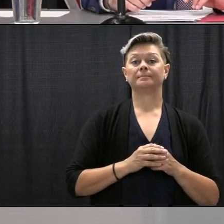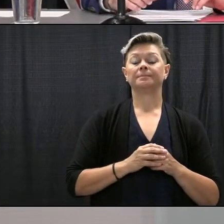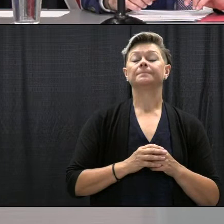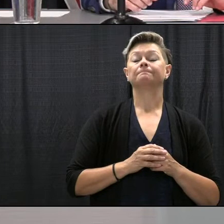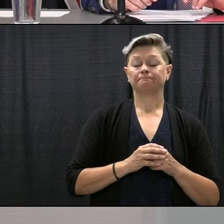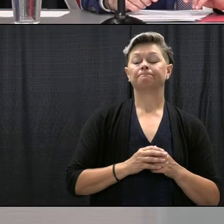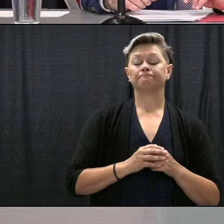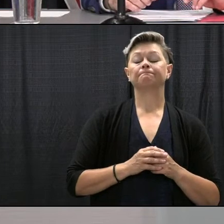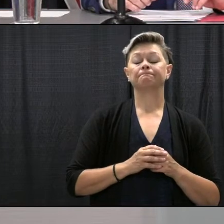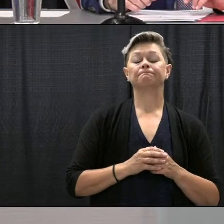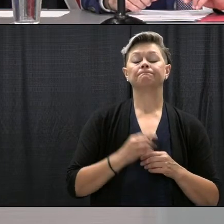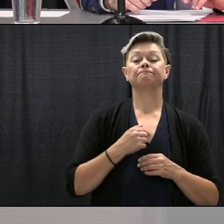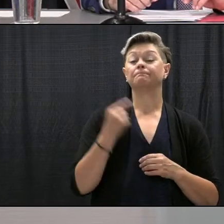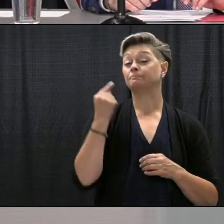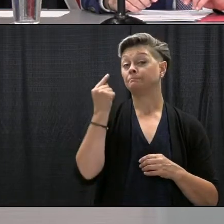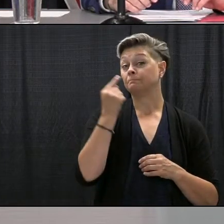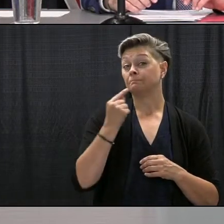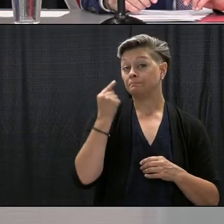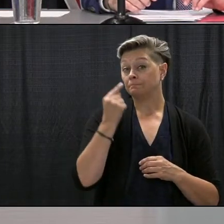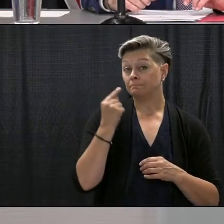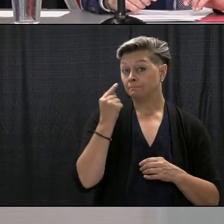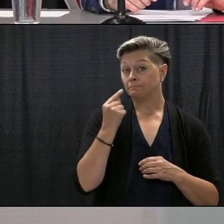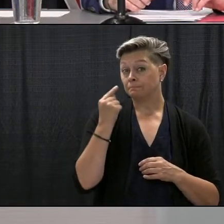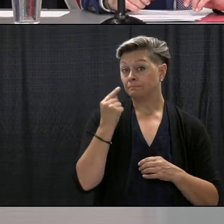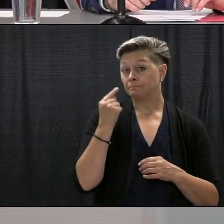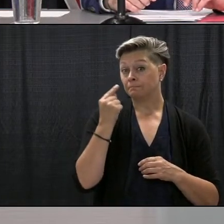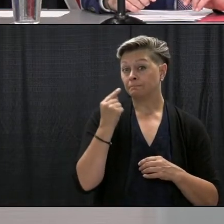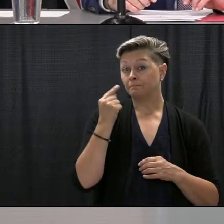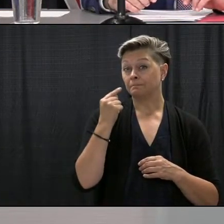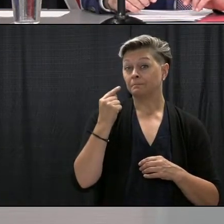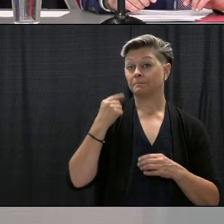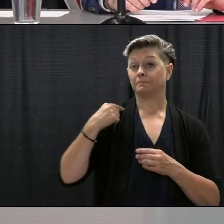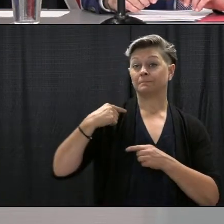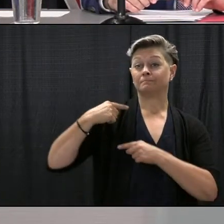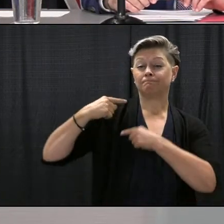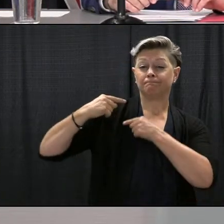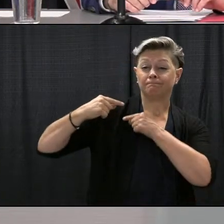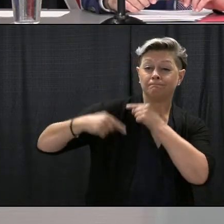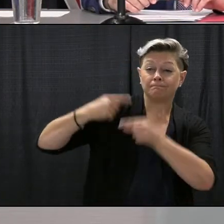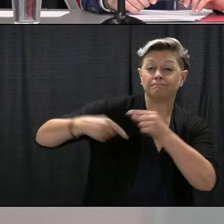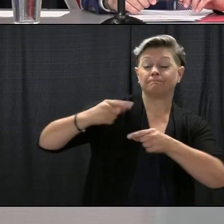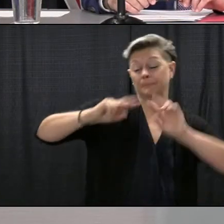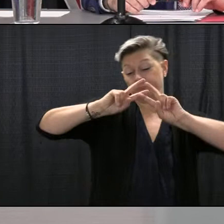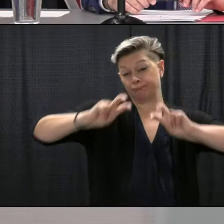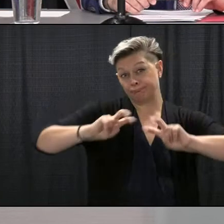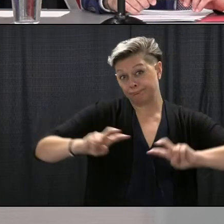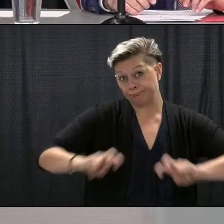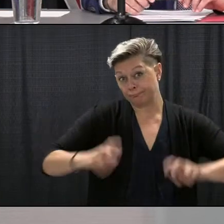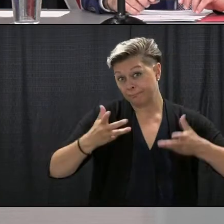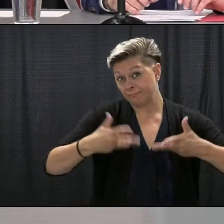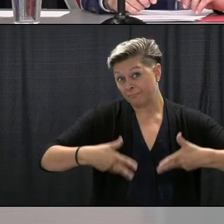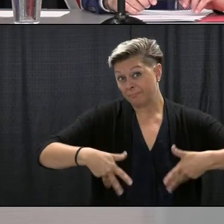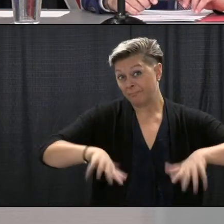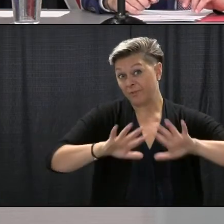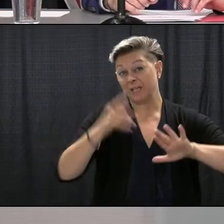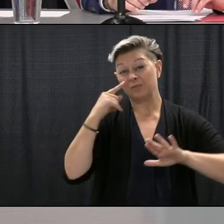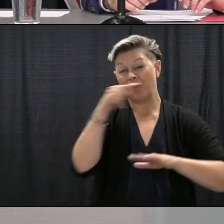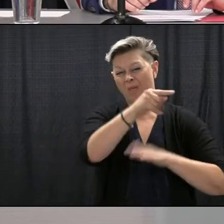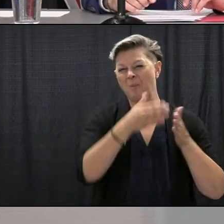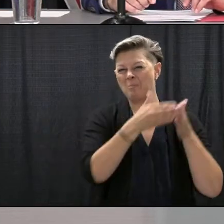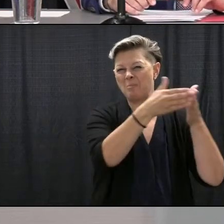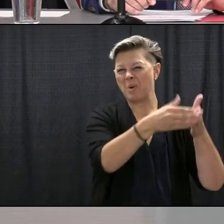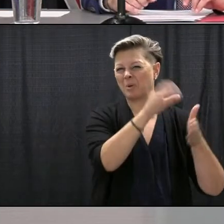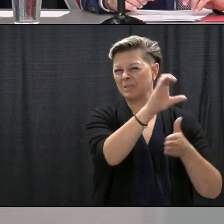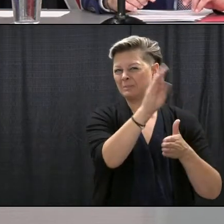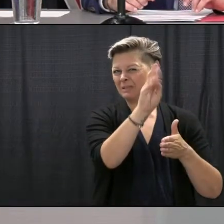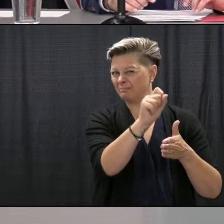Yes, I'm just wondering whether any genome sequencing is being done on the cases on that chip in Conception Bay, whether